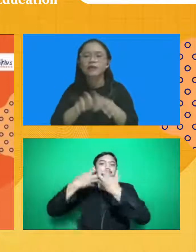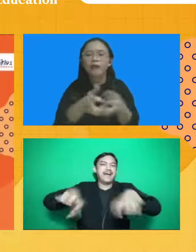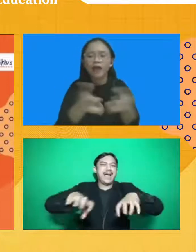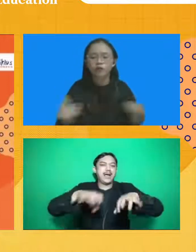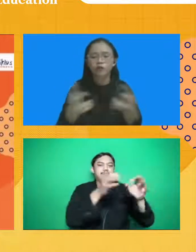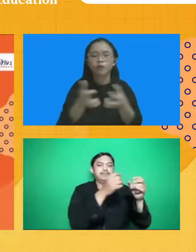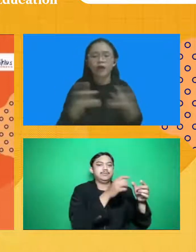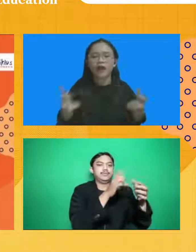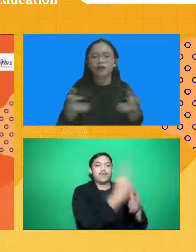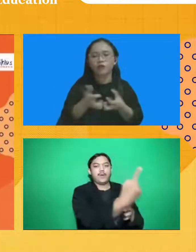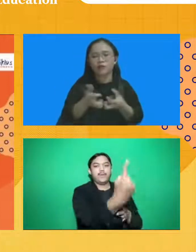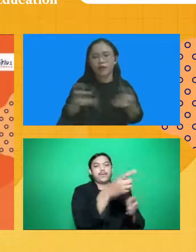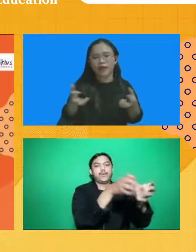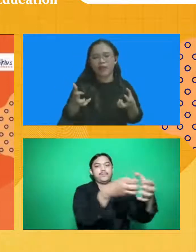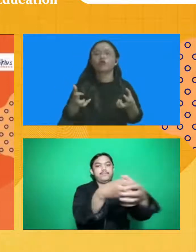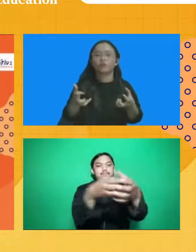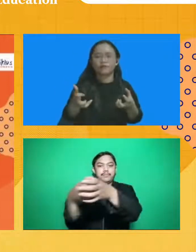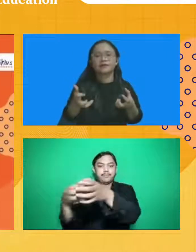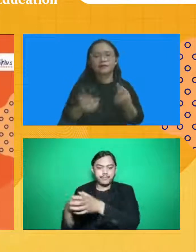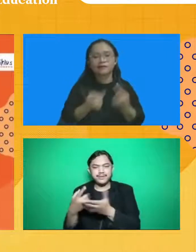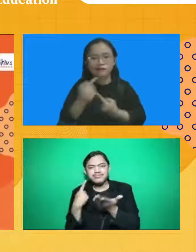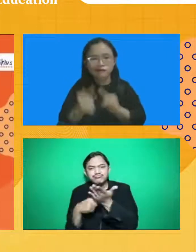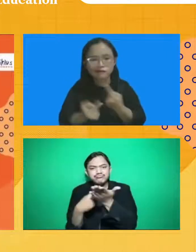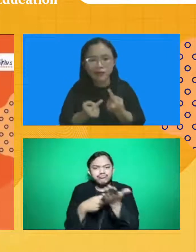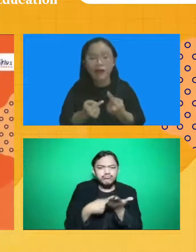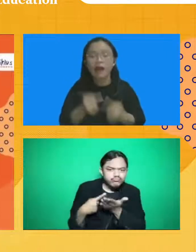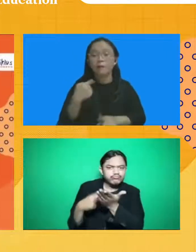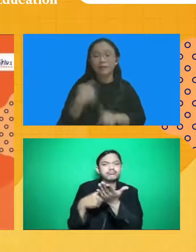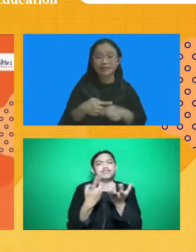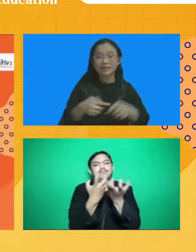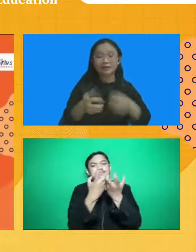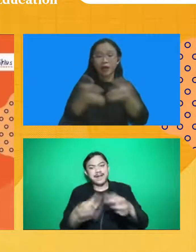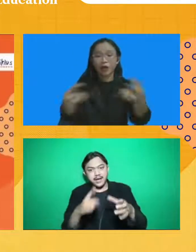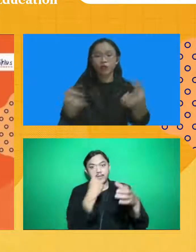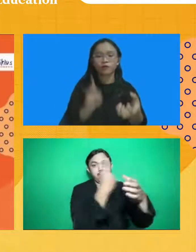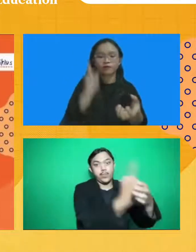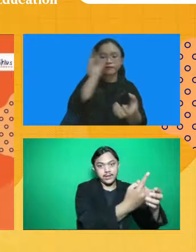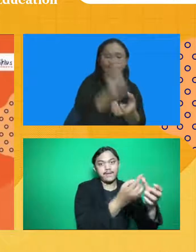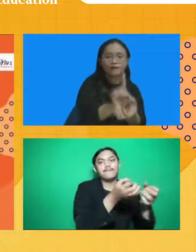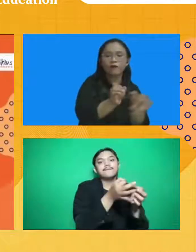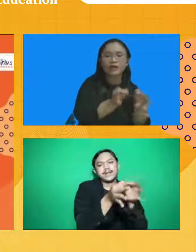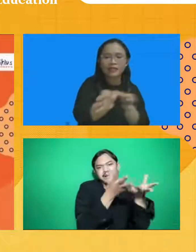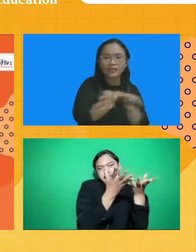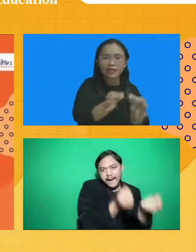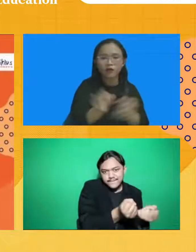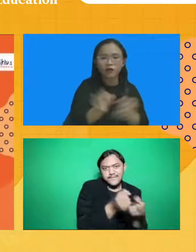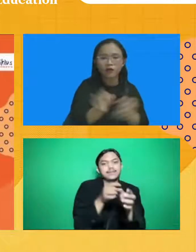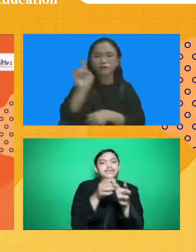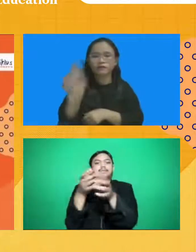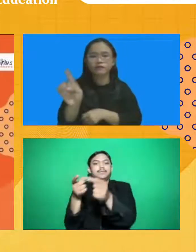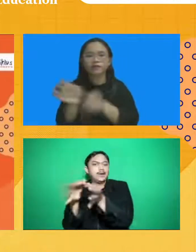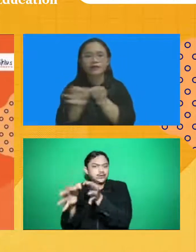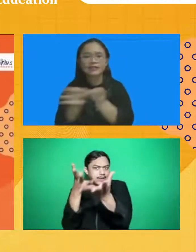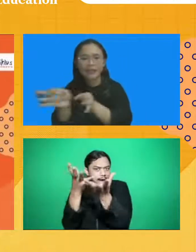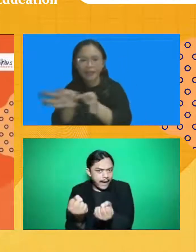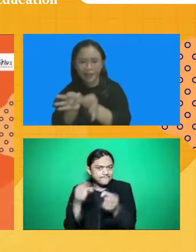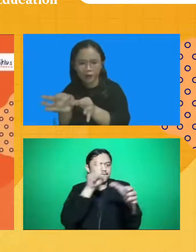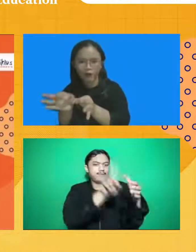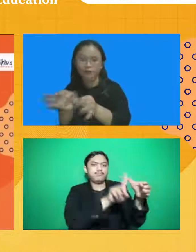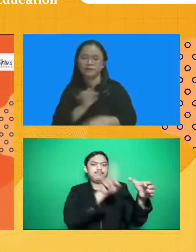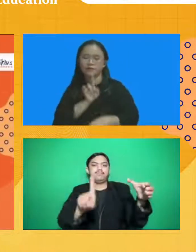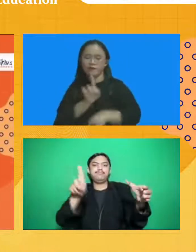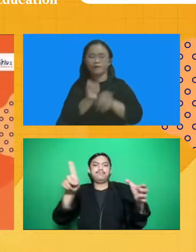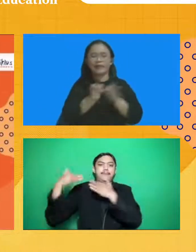facilitator. Another one is a plenary session. One speaker from each group gets a chance to deliver what they got in the discussion. We admire